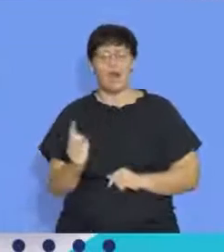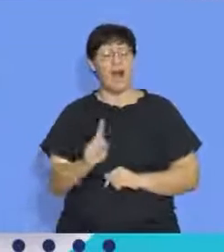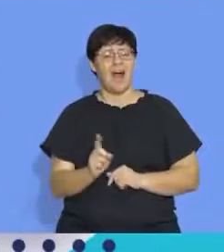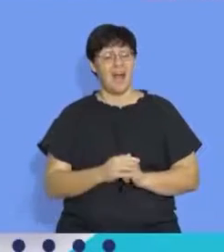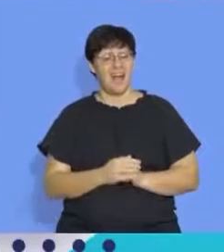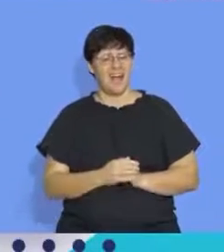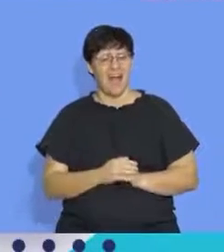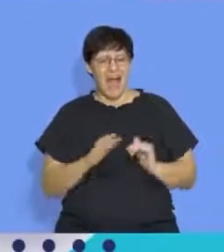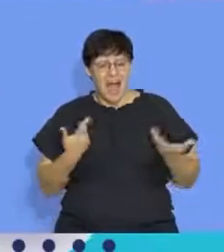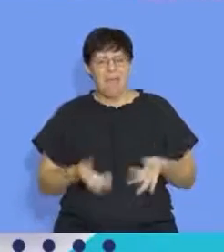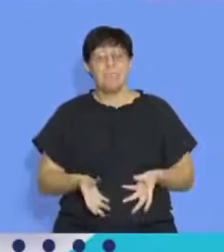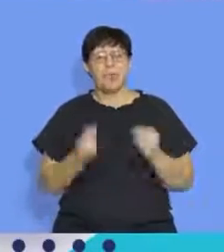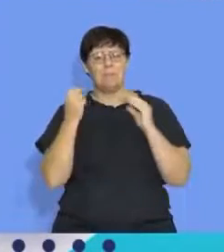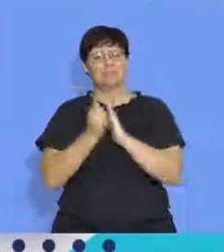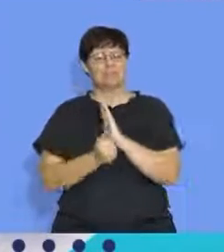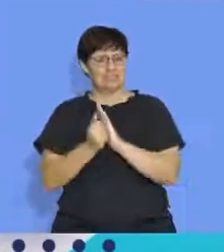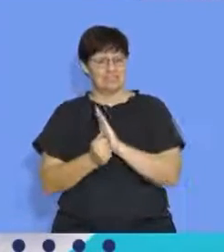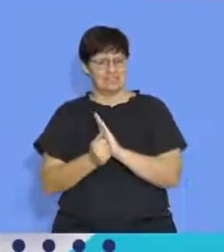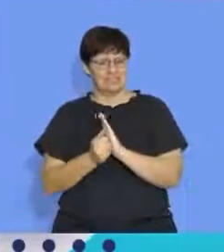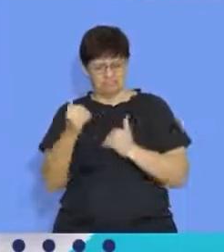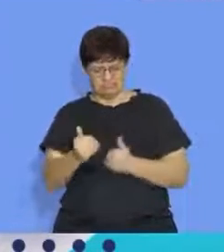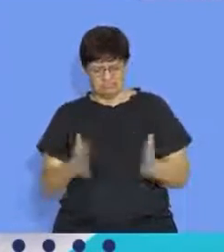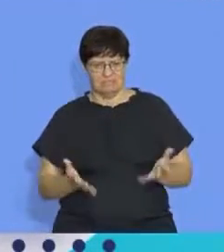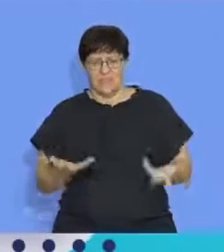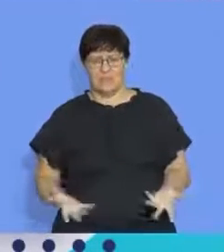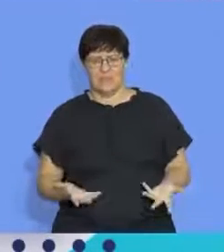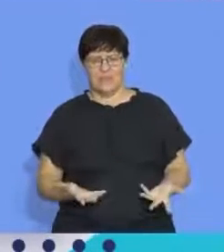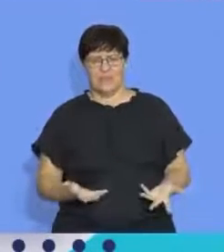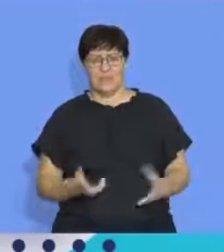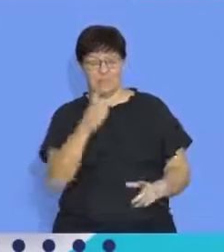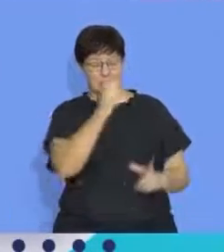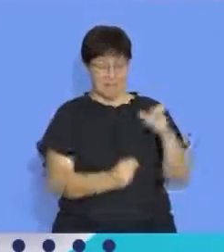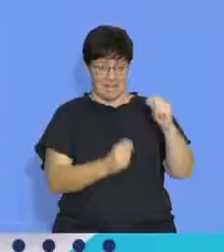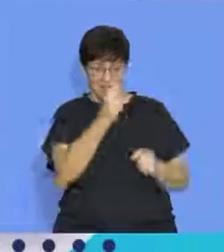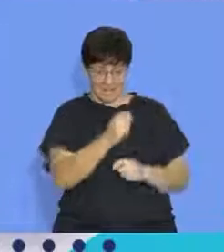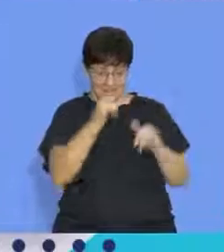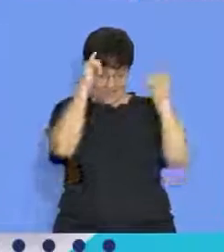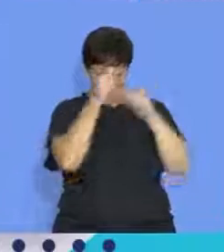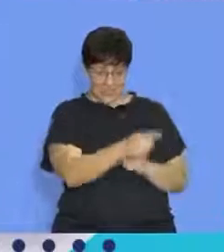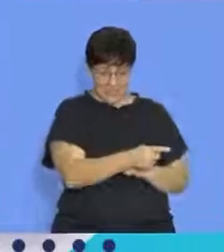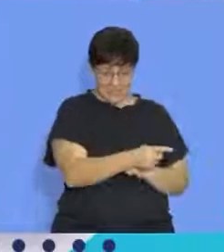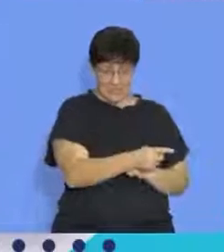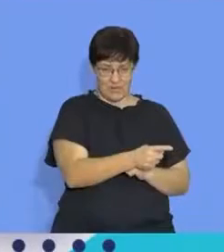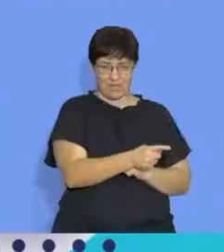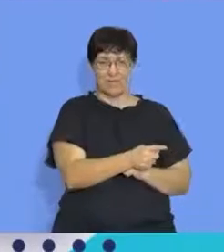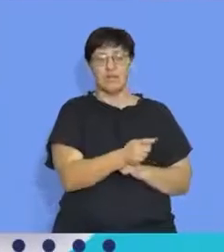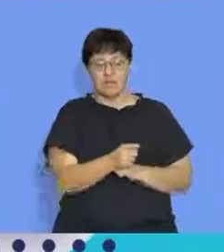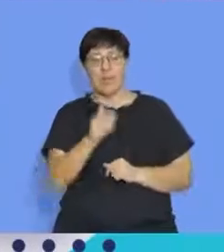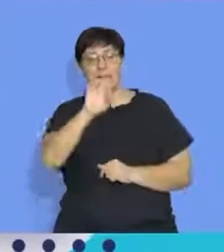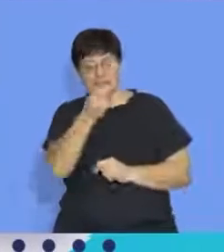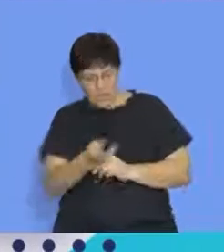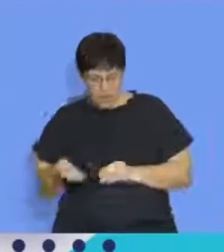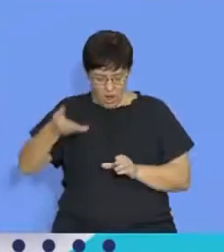How do we get something so solid? Quite simple. We take the milk from the cow and we put bacteria in